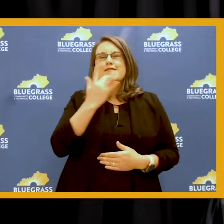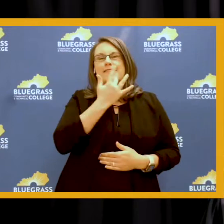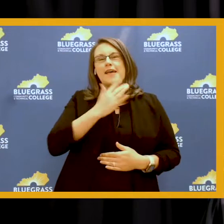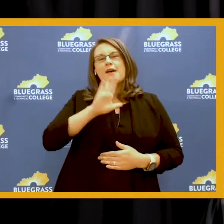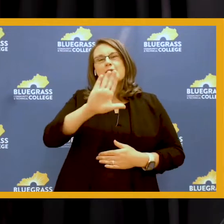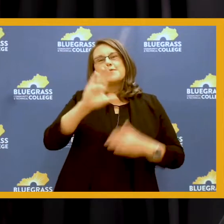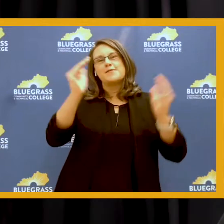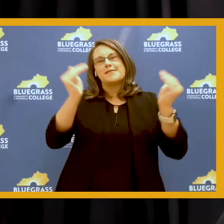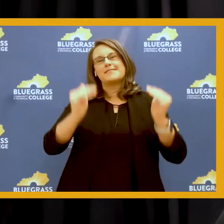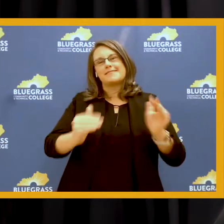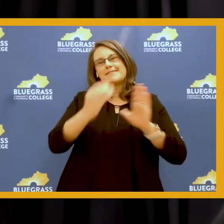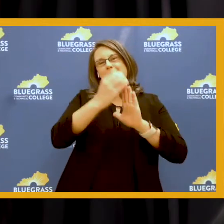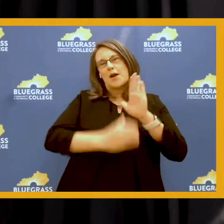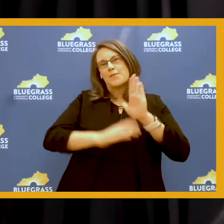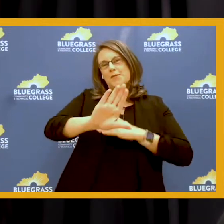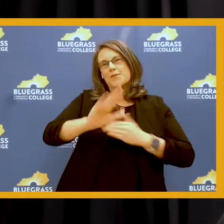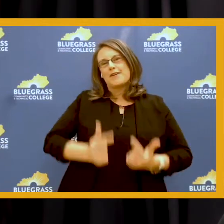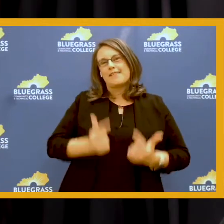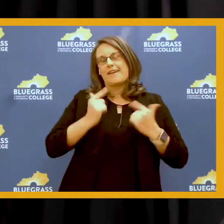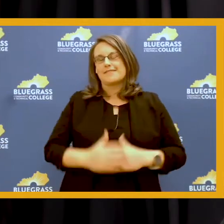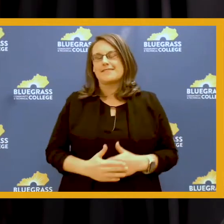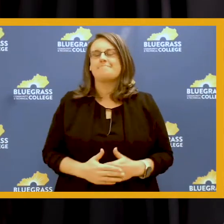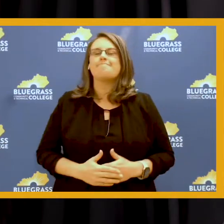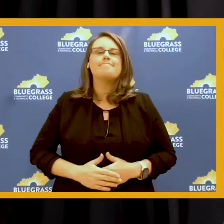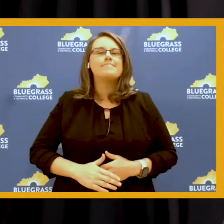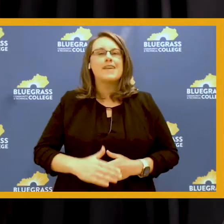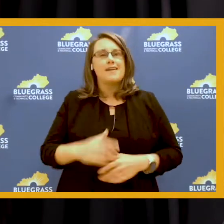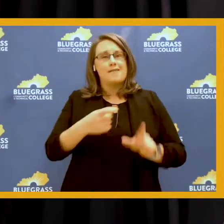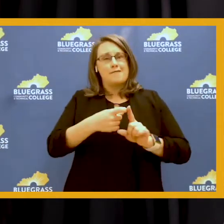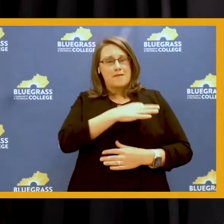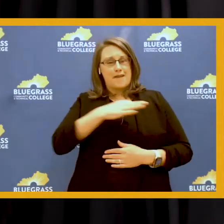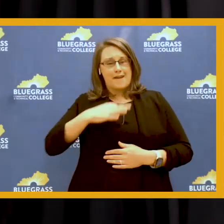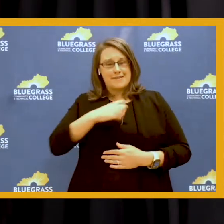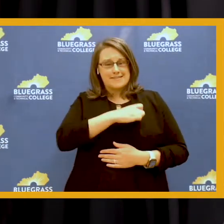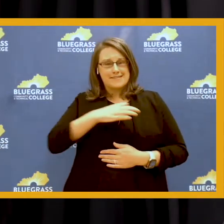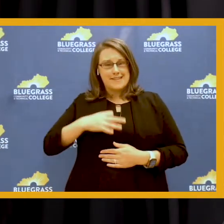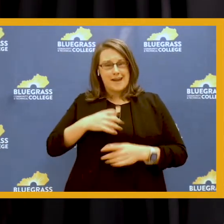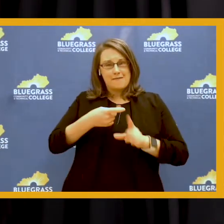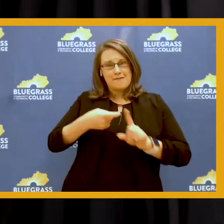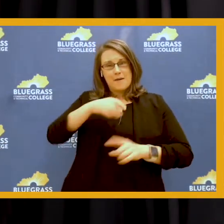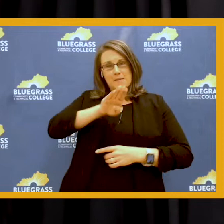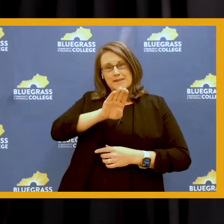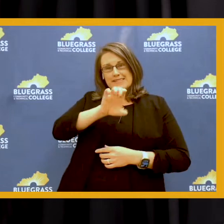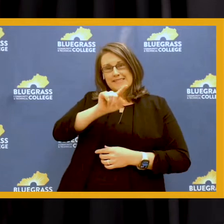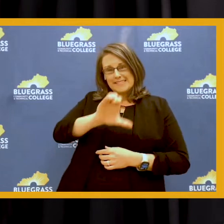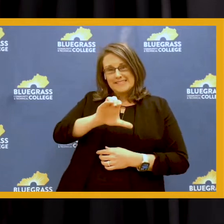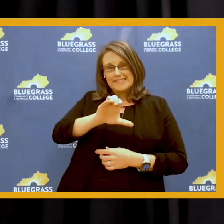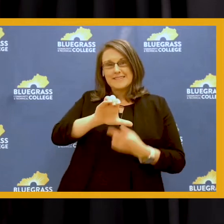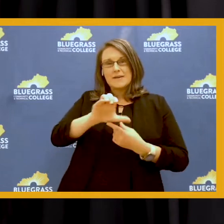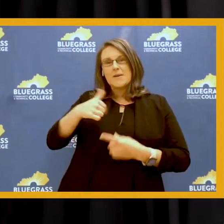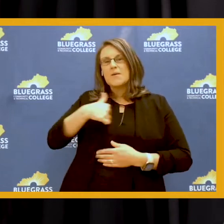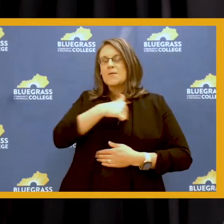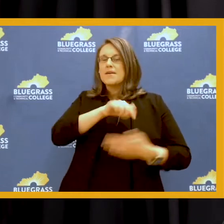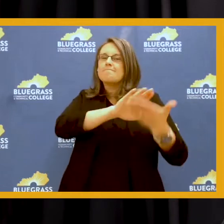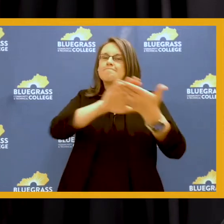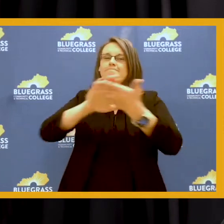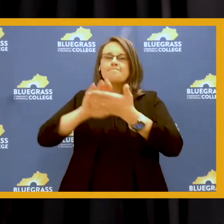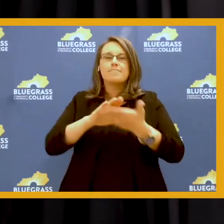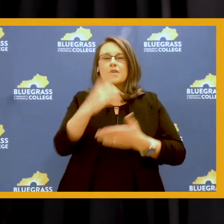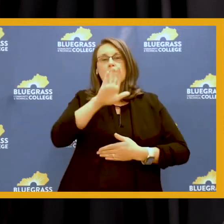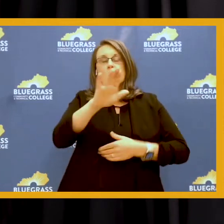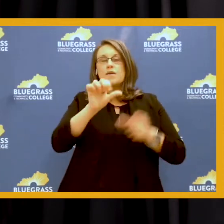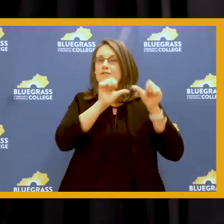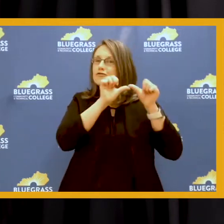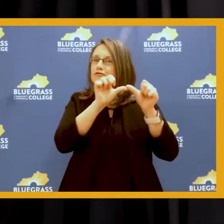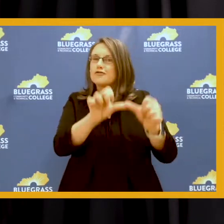of your lives. On behalf of the faculty and staff of the Advanced Manufacturing Division of Bluegrass Community Technical College, we applaud you